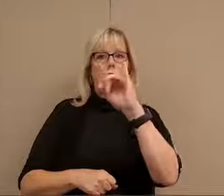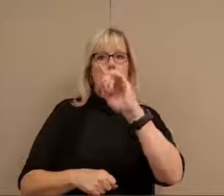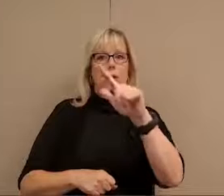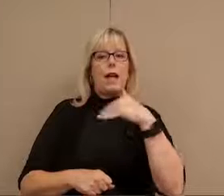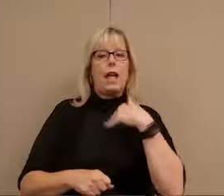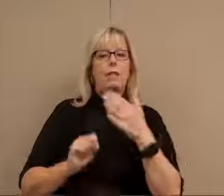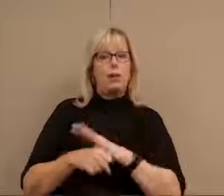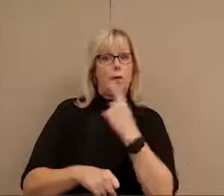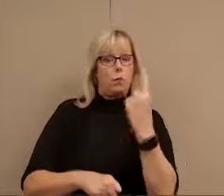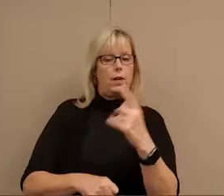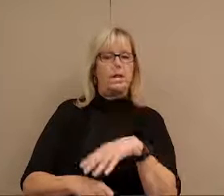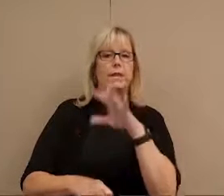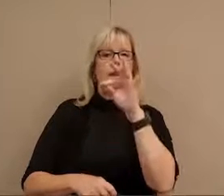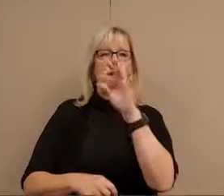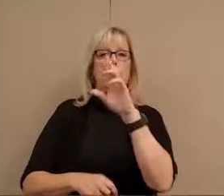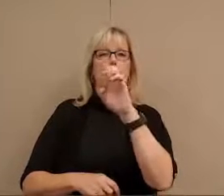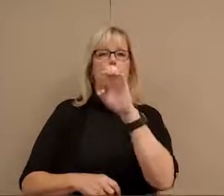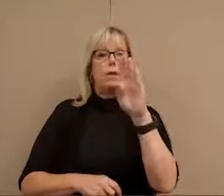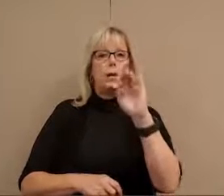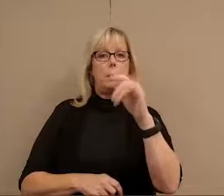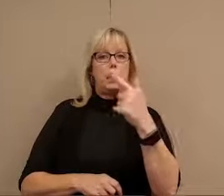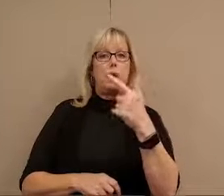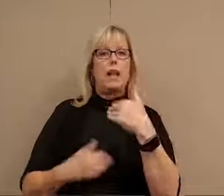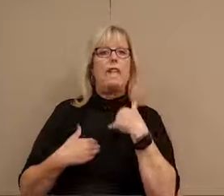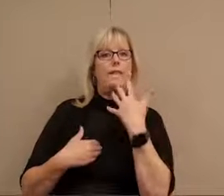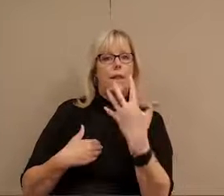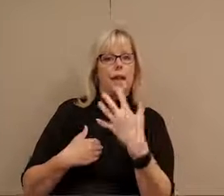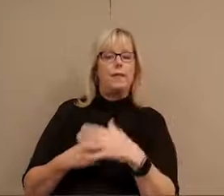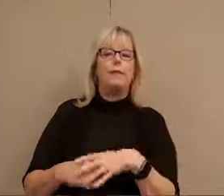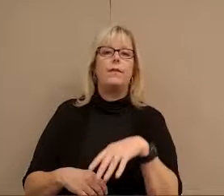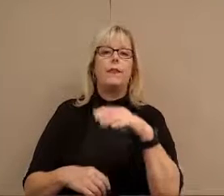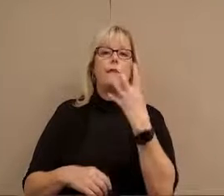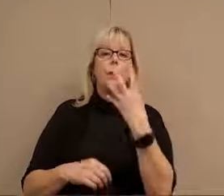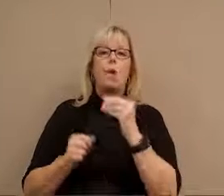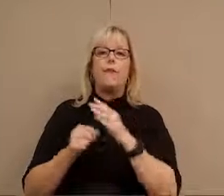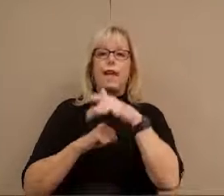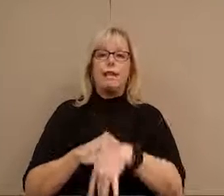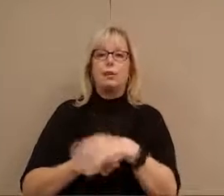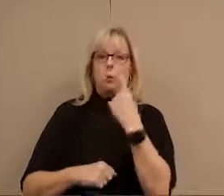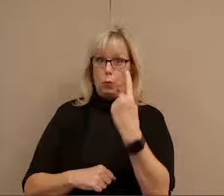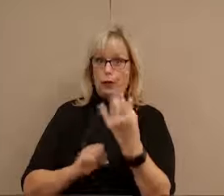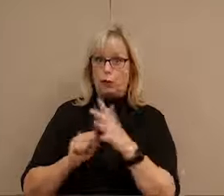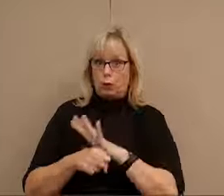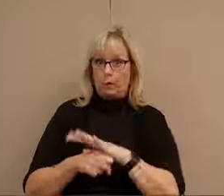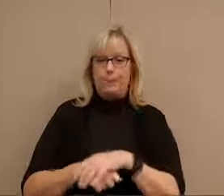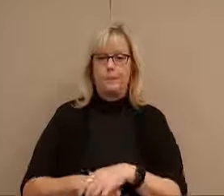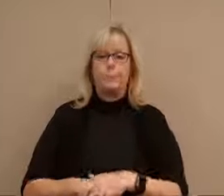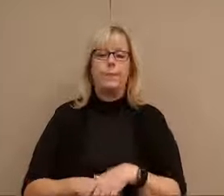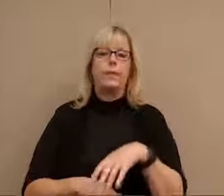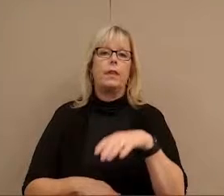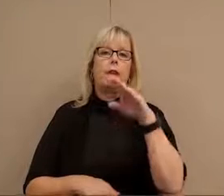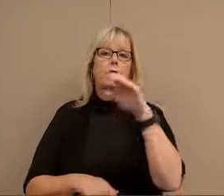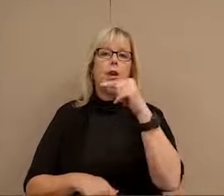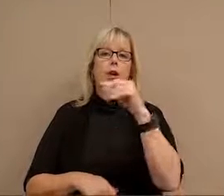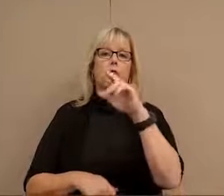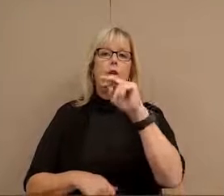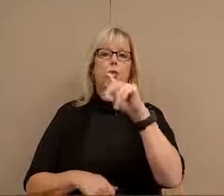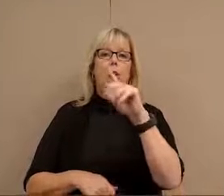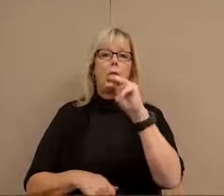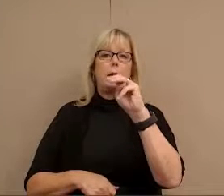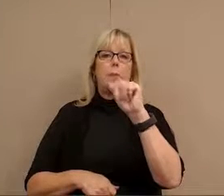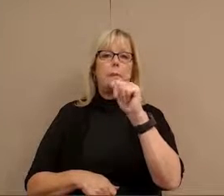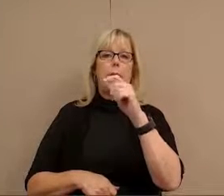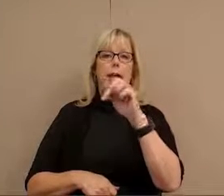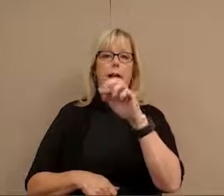case. Freeburg Care, 5 cases. Four Fountains, 1 case. Grand Manor, 4